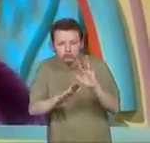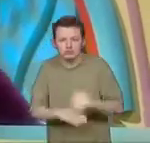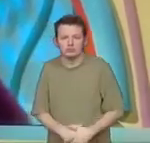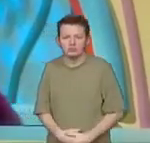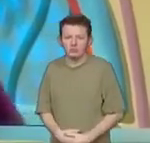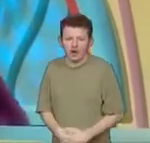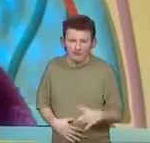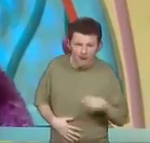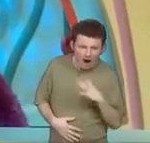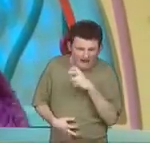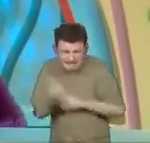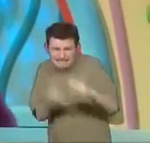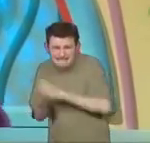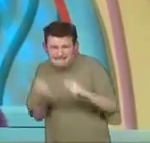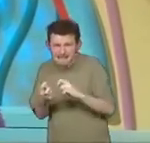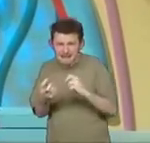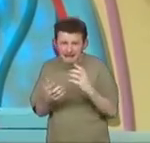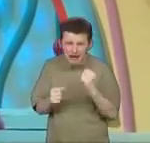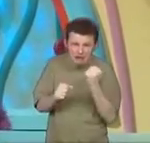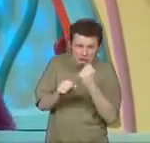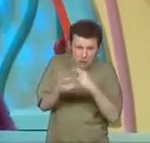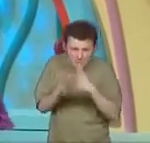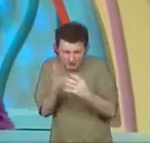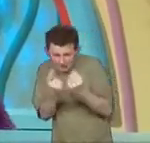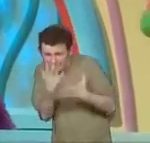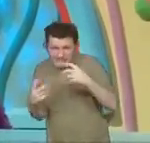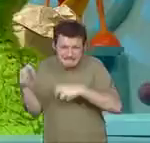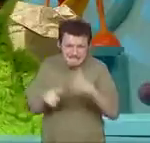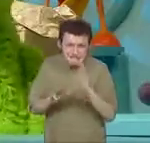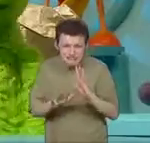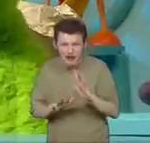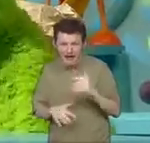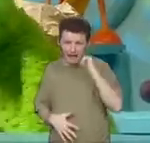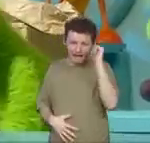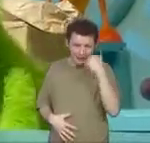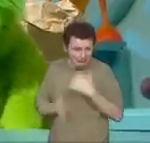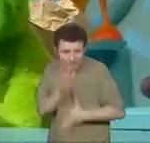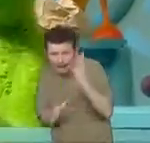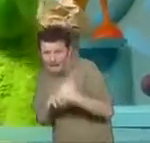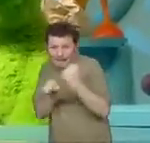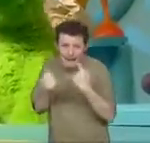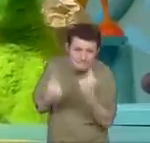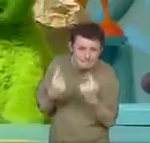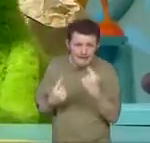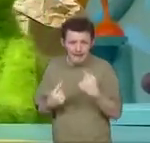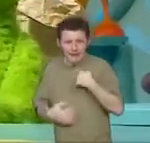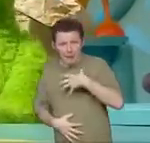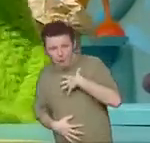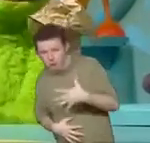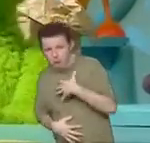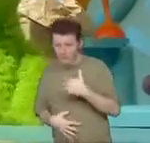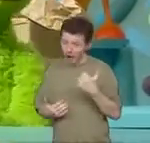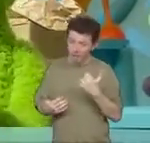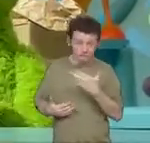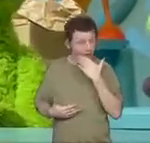We've already found out that you can play a hooby chase game with Groove's soft and squidgy stuff. Yeah, and you can play a banging game by